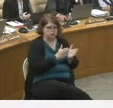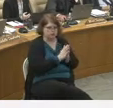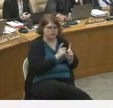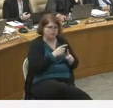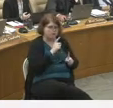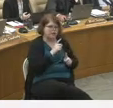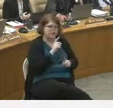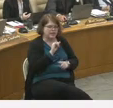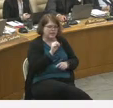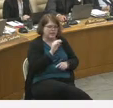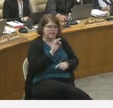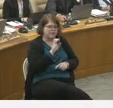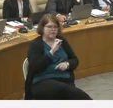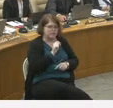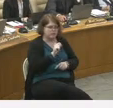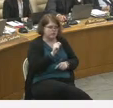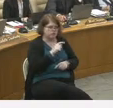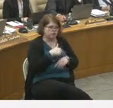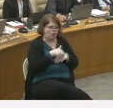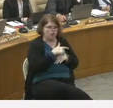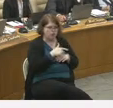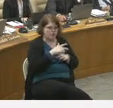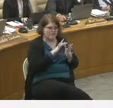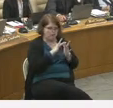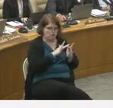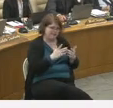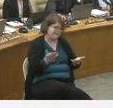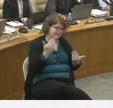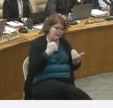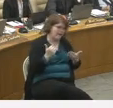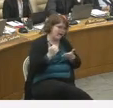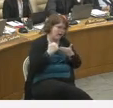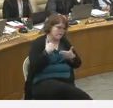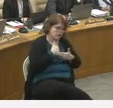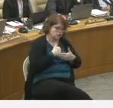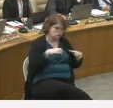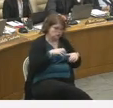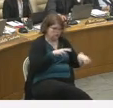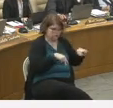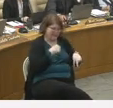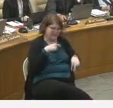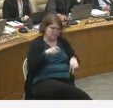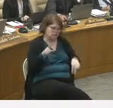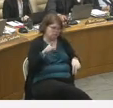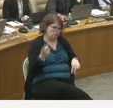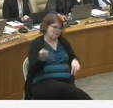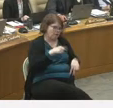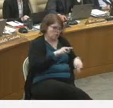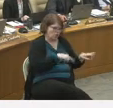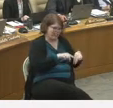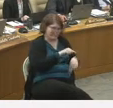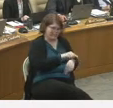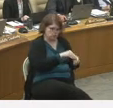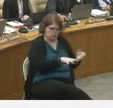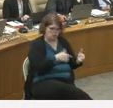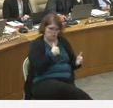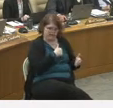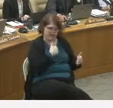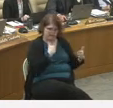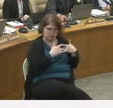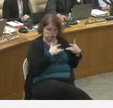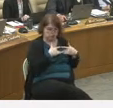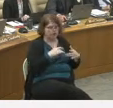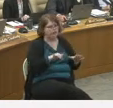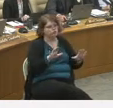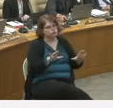infant toddler Network's and come come help us do an observation for us I need you to look at this student we have concerns that's great news